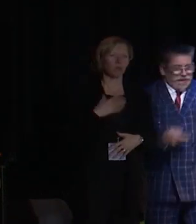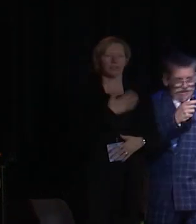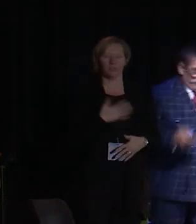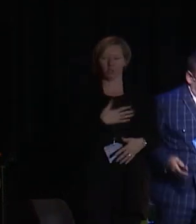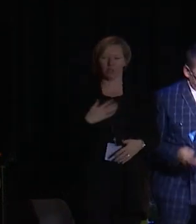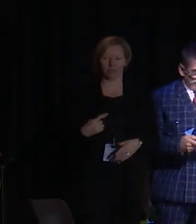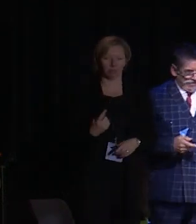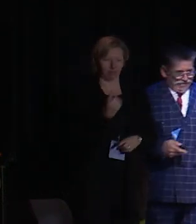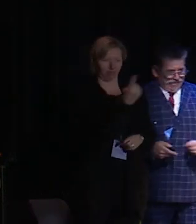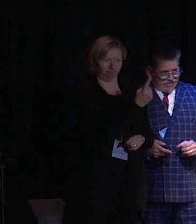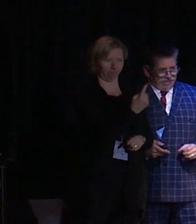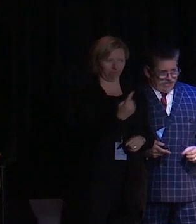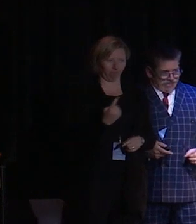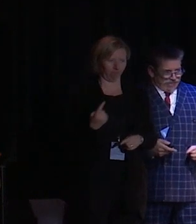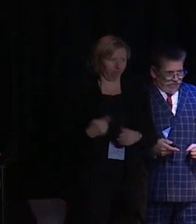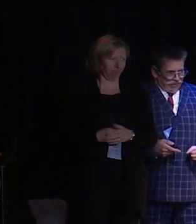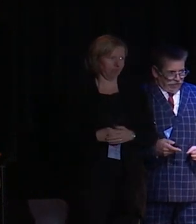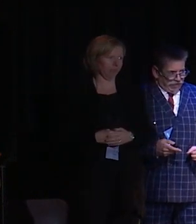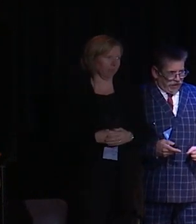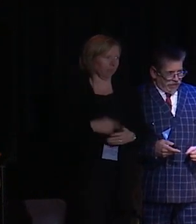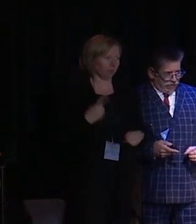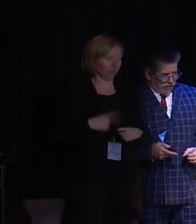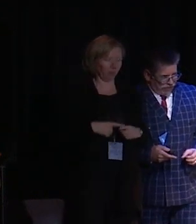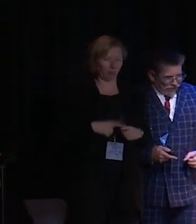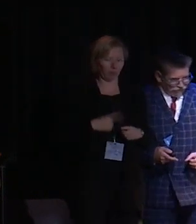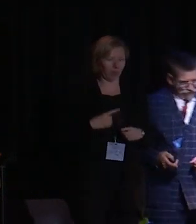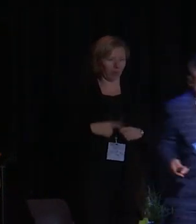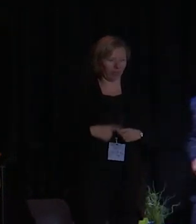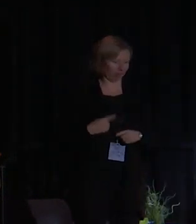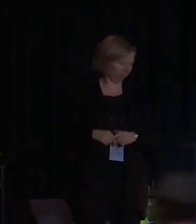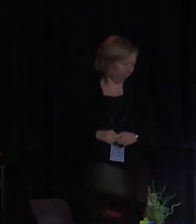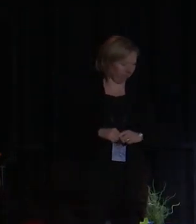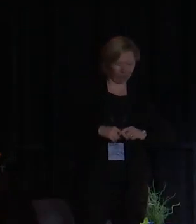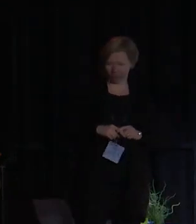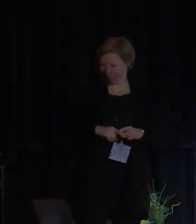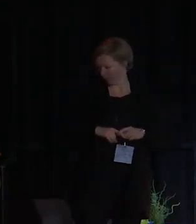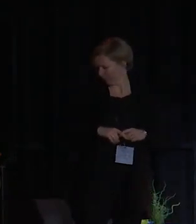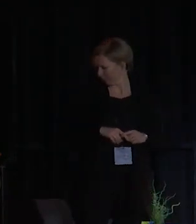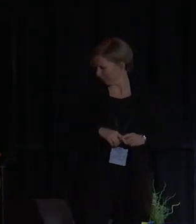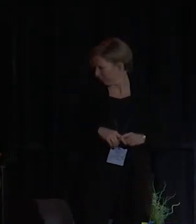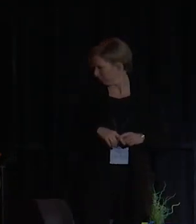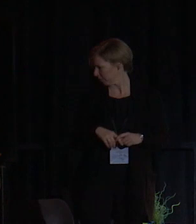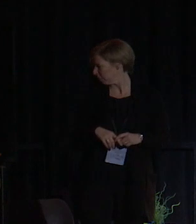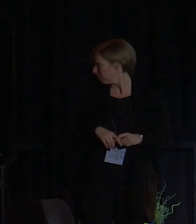Oh, okay, here we go. That's it. Quickly and quietly. Marvellous.